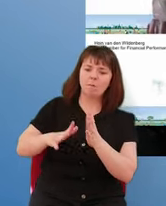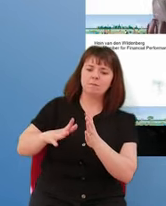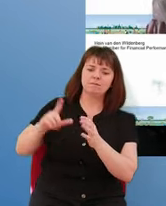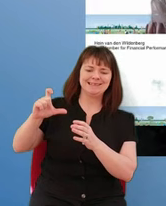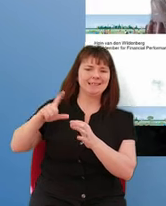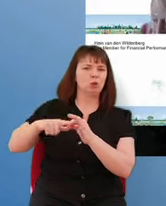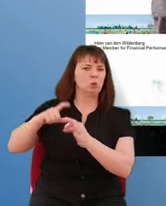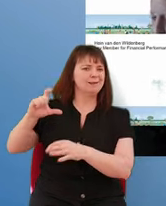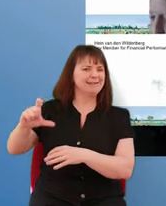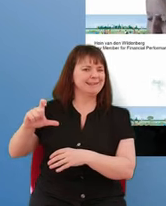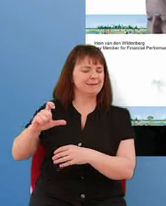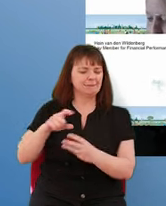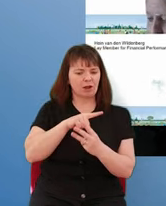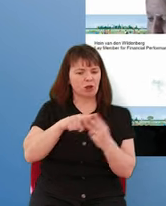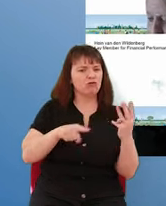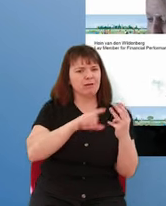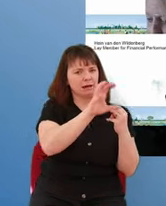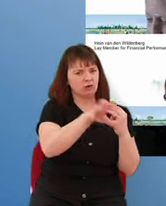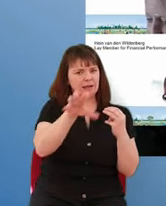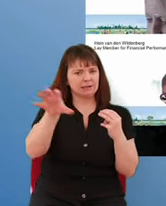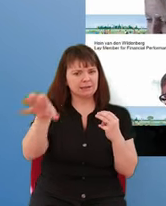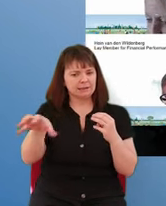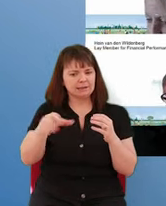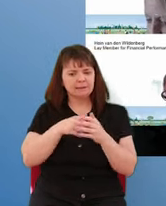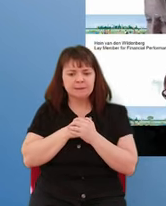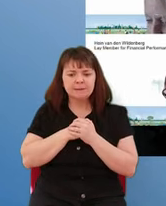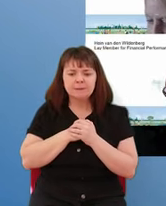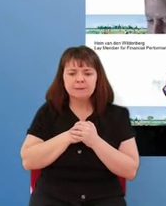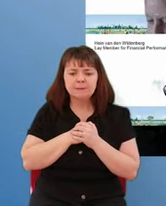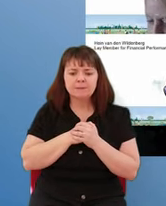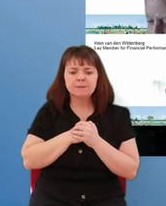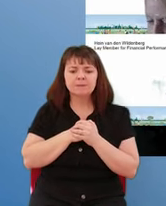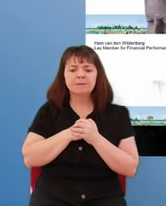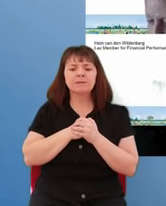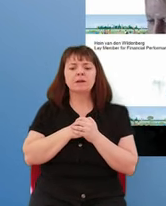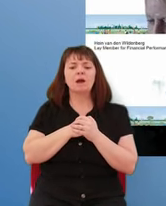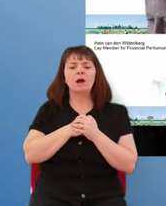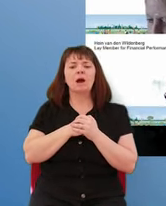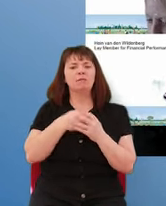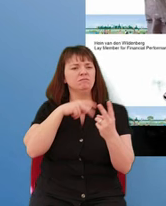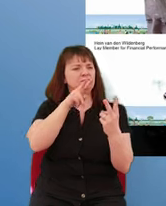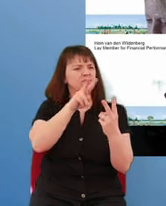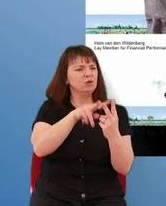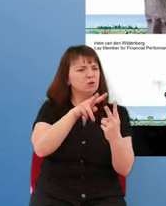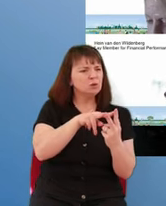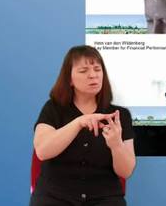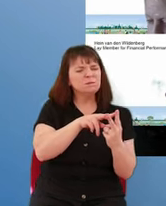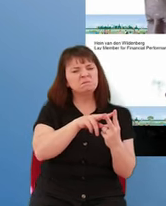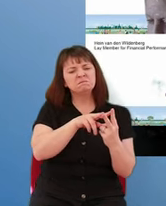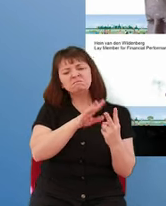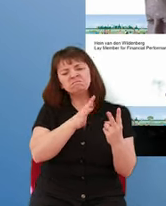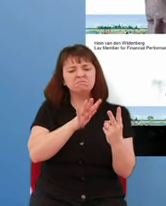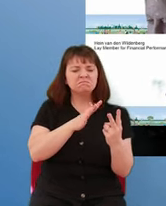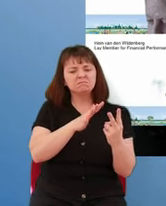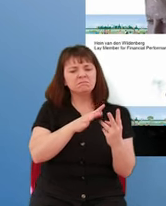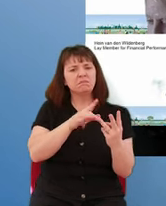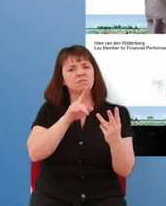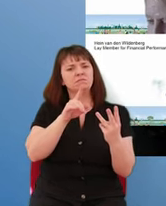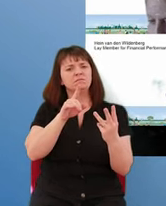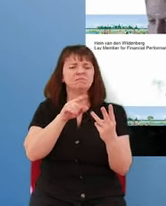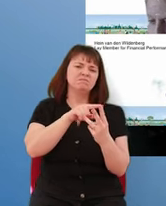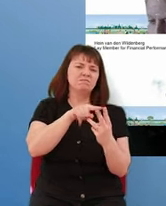would like to make a comment on those 2, then move to the 3rd one, which I'm sure the members will be